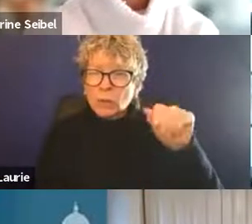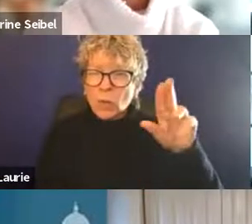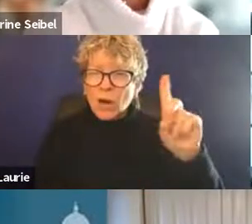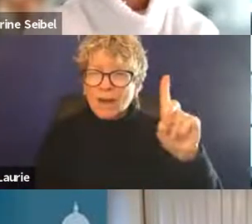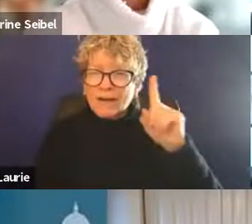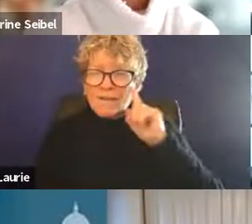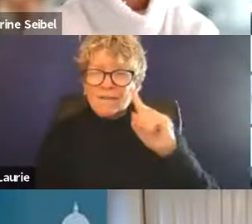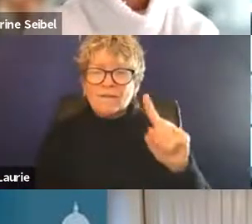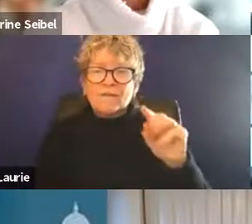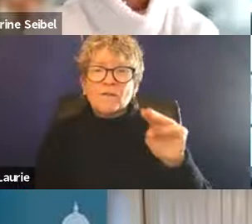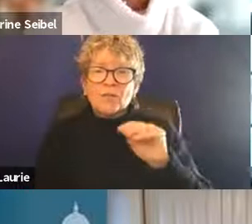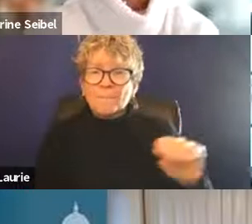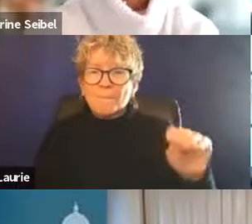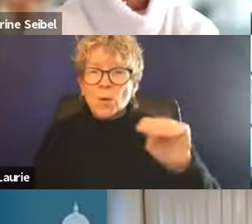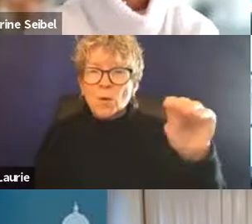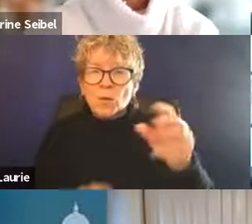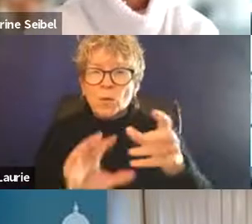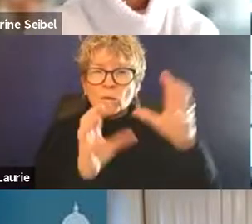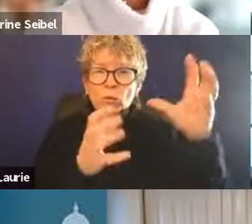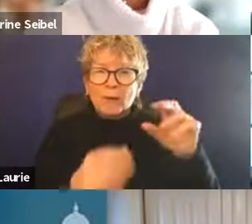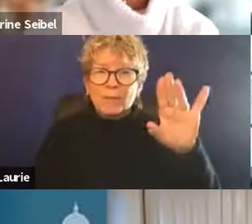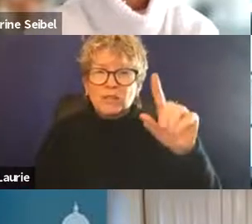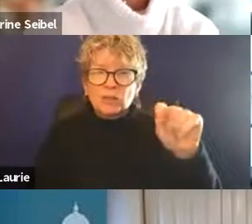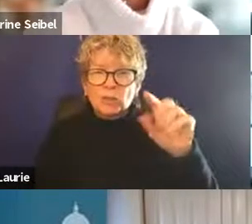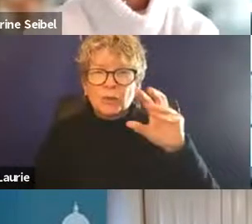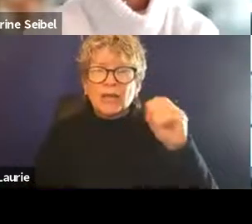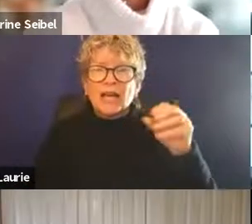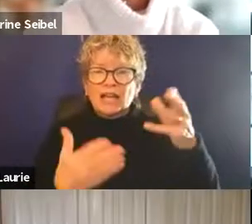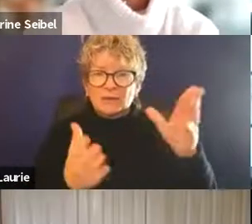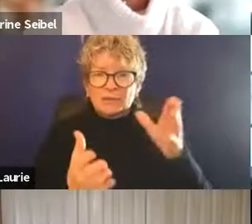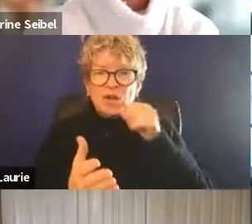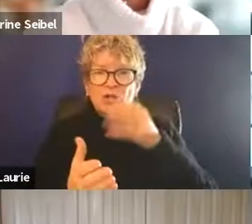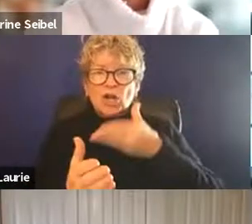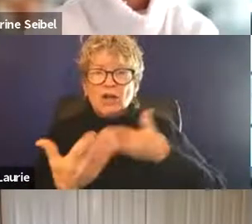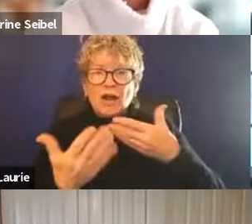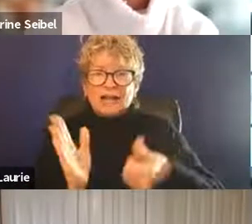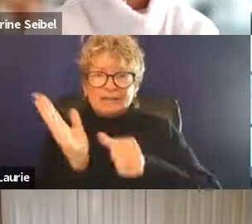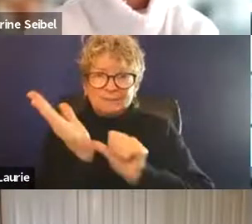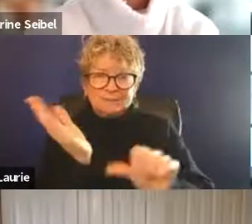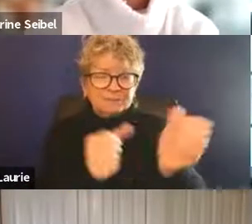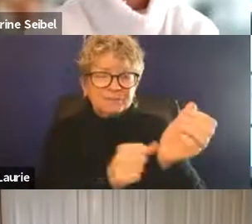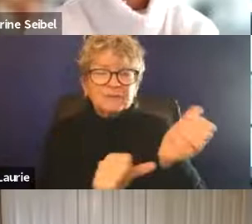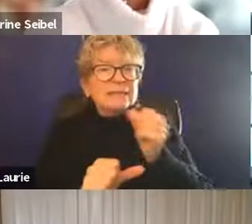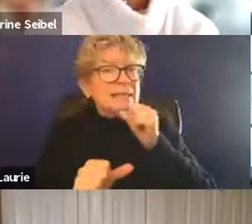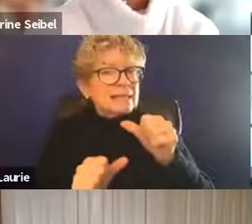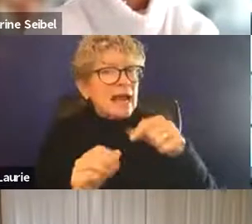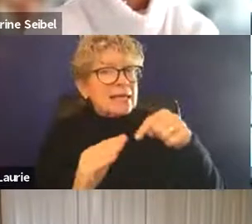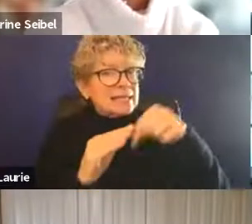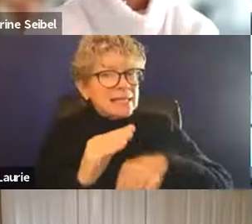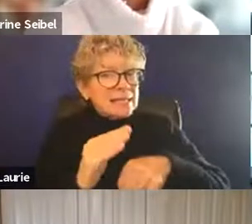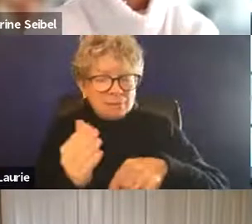mobile crisis unit. And they came to our house and she had slit her wrists. Not deeply, but she slit her